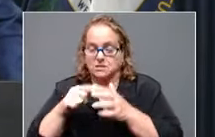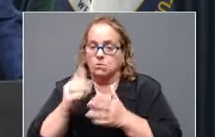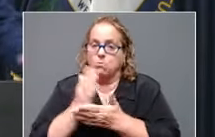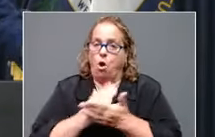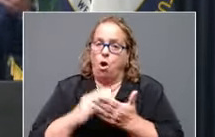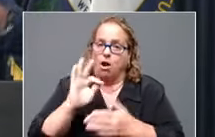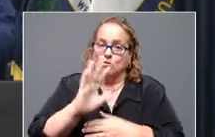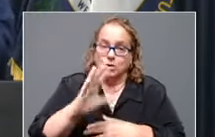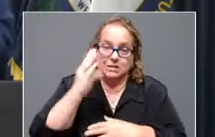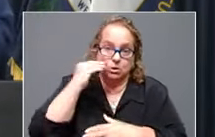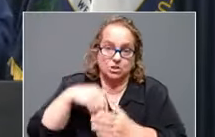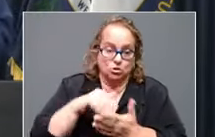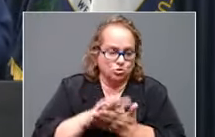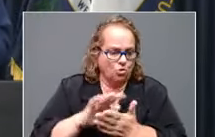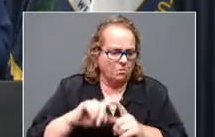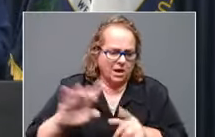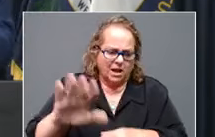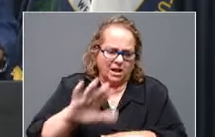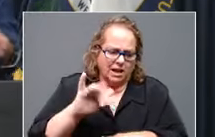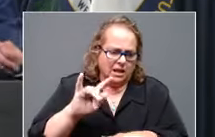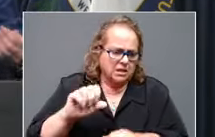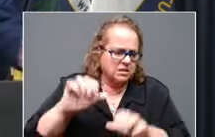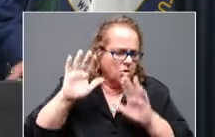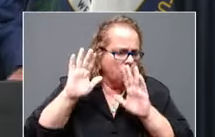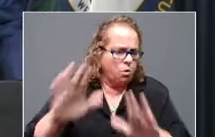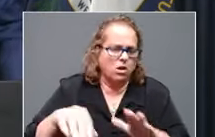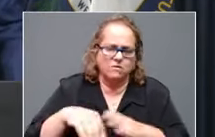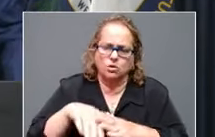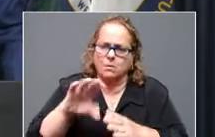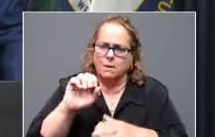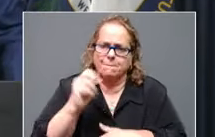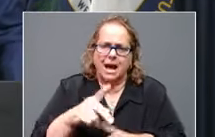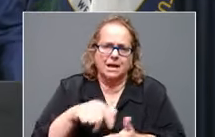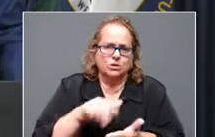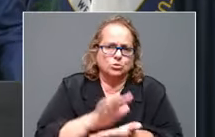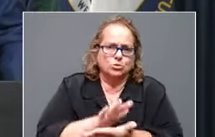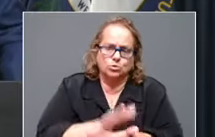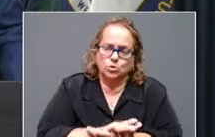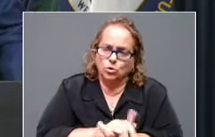celebrate them being back in school. Some kids who haven't been in school for over a year and a half.